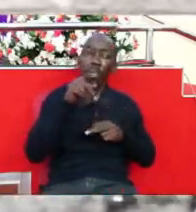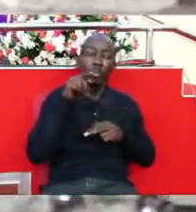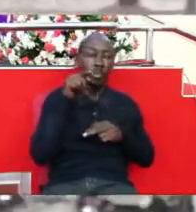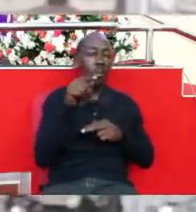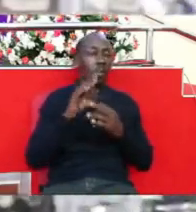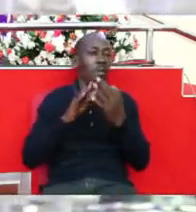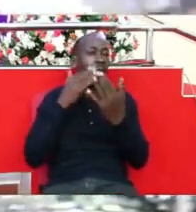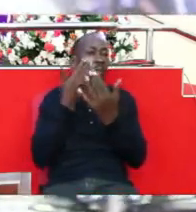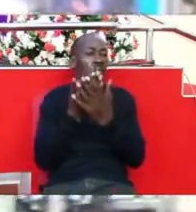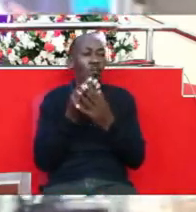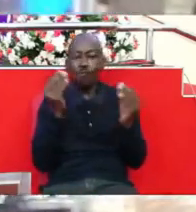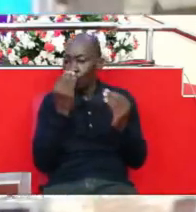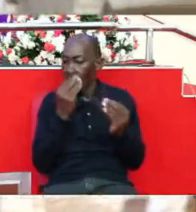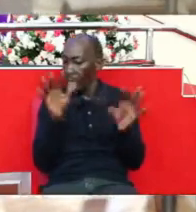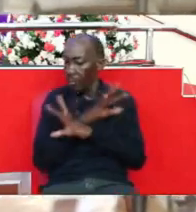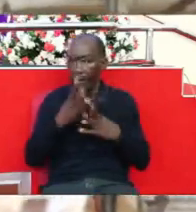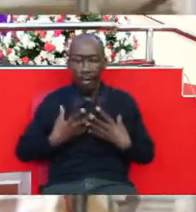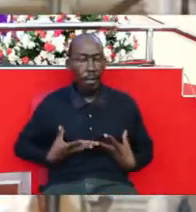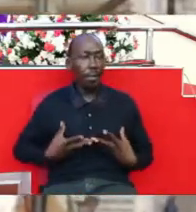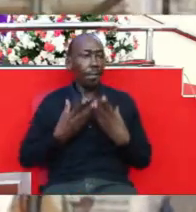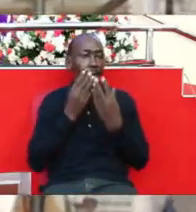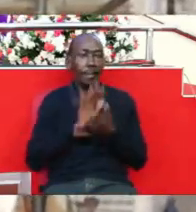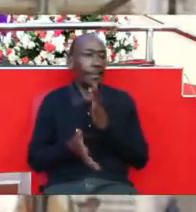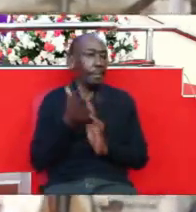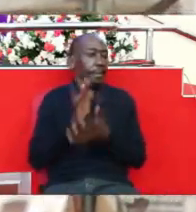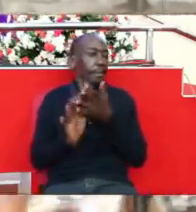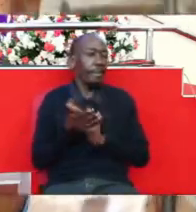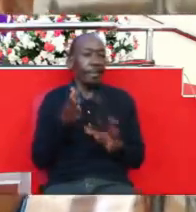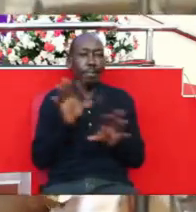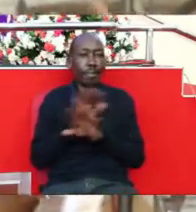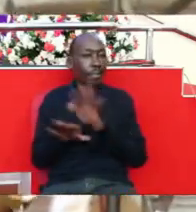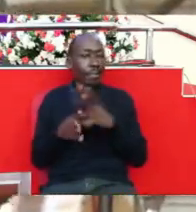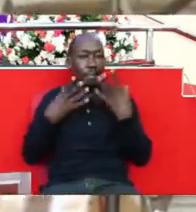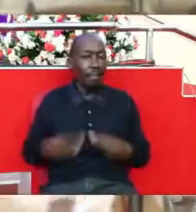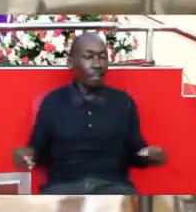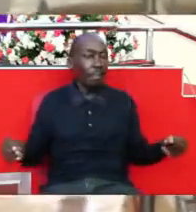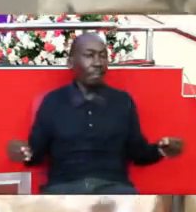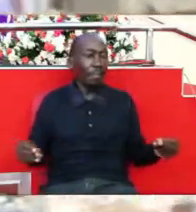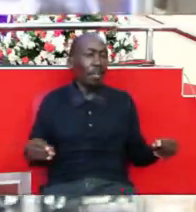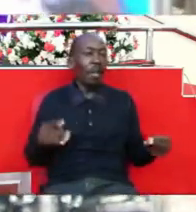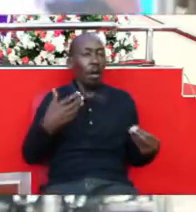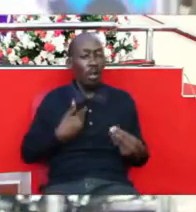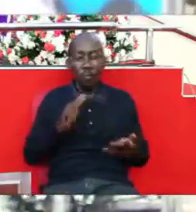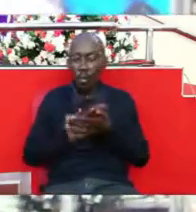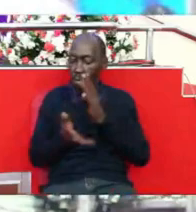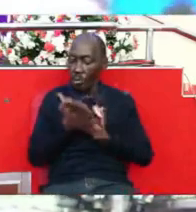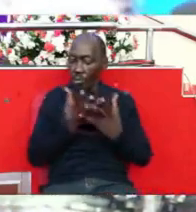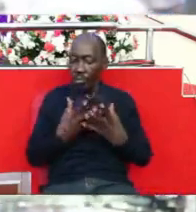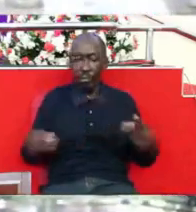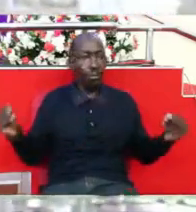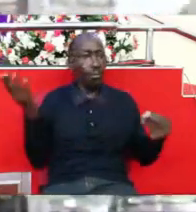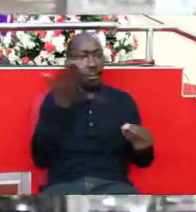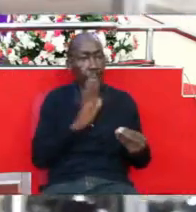their provisions. Na baada ya siku saba wakakuwa hawana rasilimali tena. And as they ran out of their provisions, na wakati mambo yao